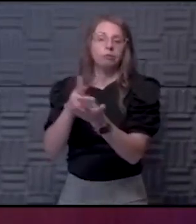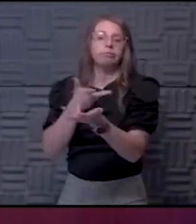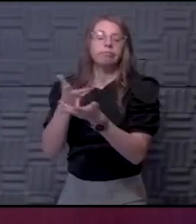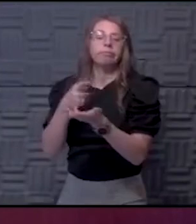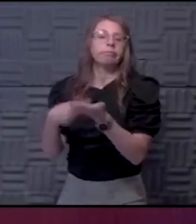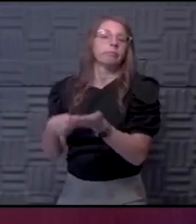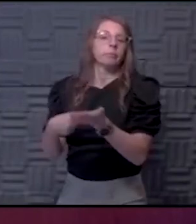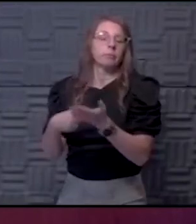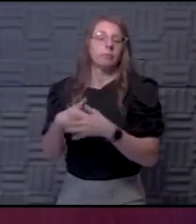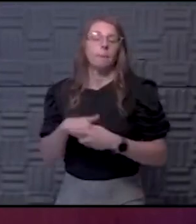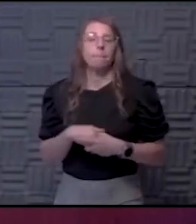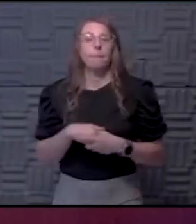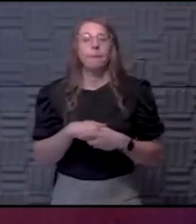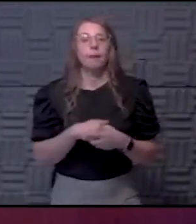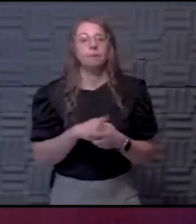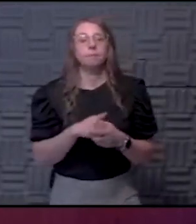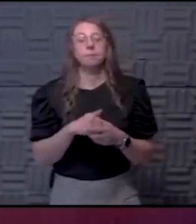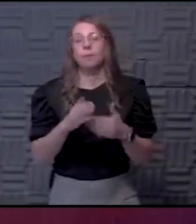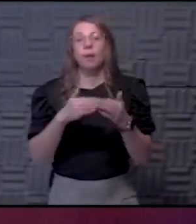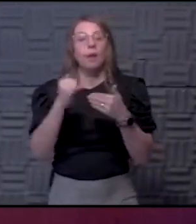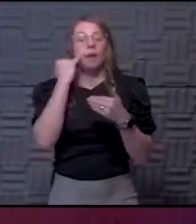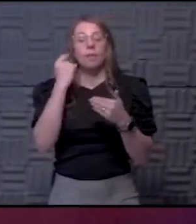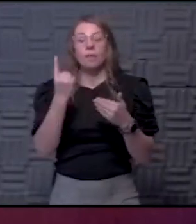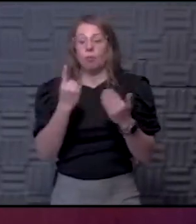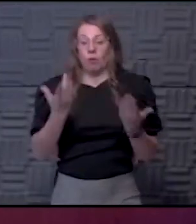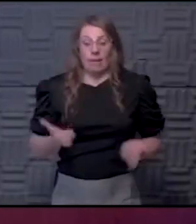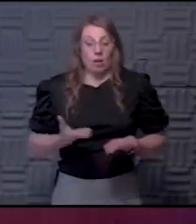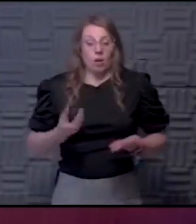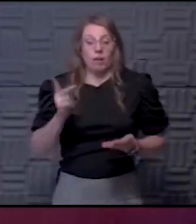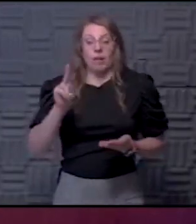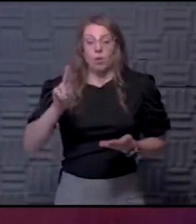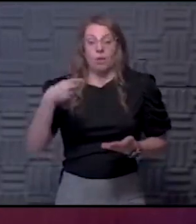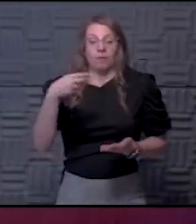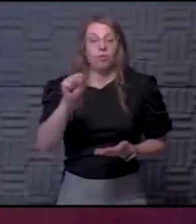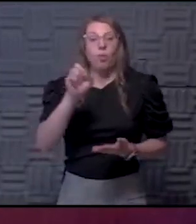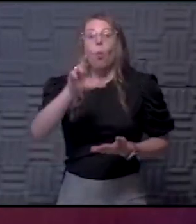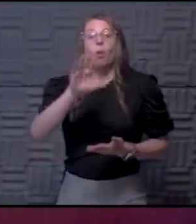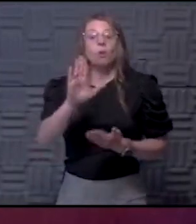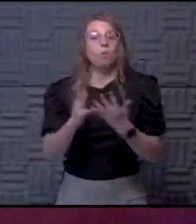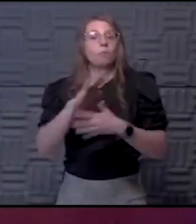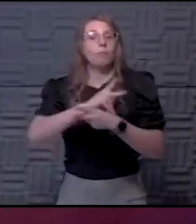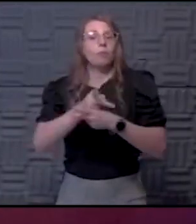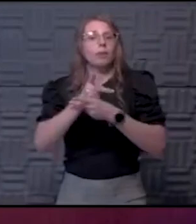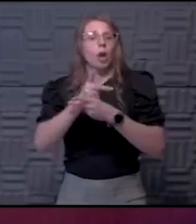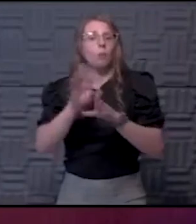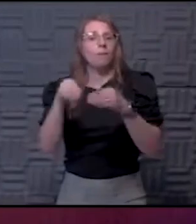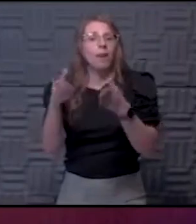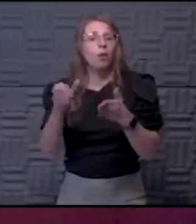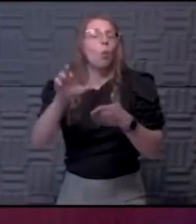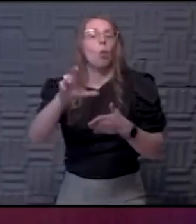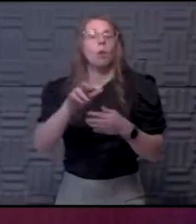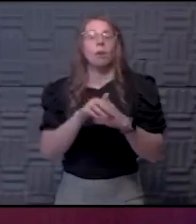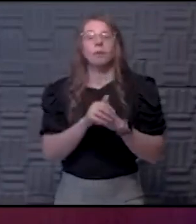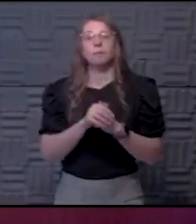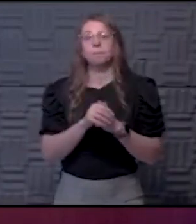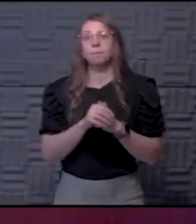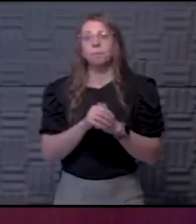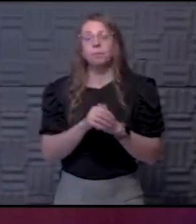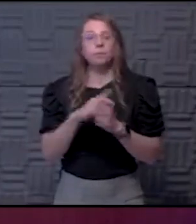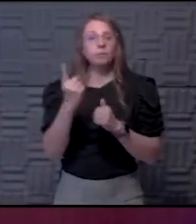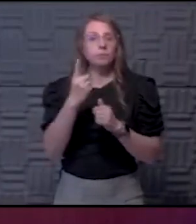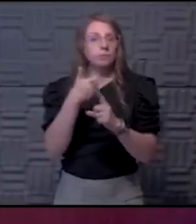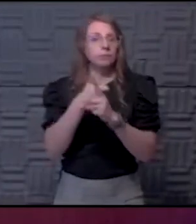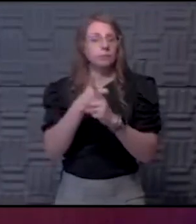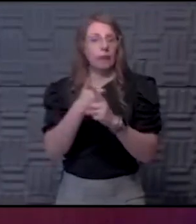whether that be with someone here at the University of Kansas Health System or with your primary care provider or someone that you have an established